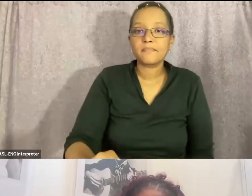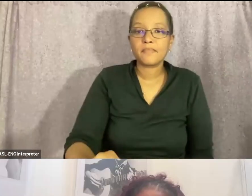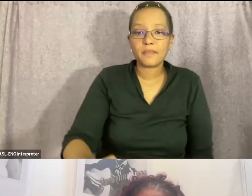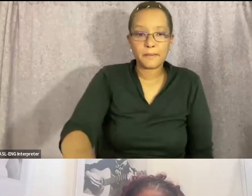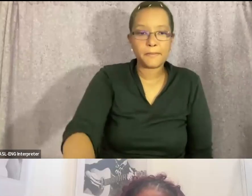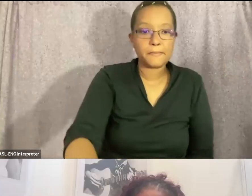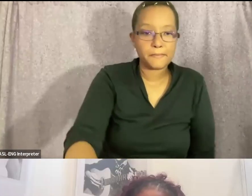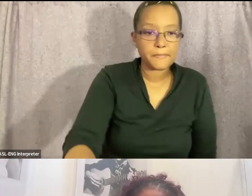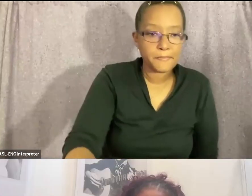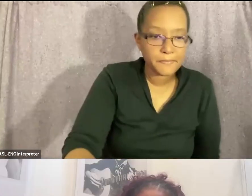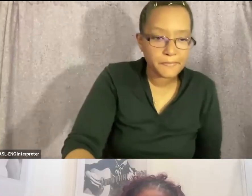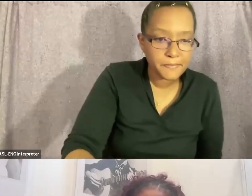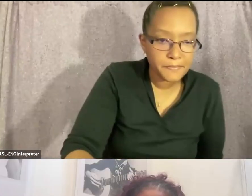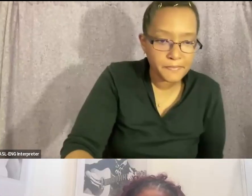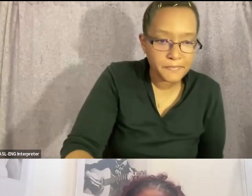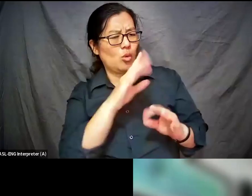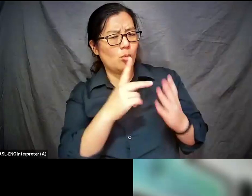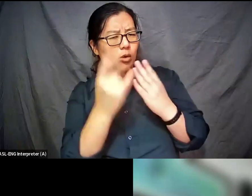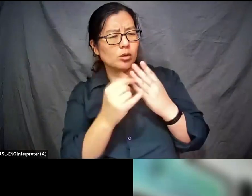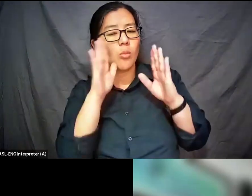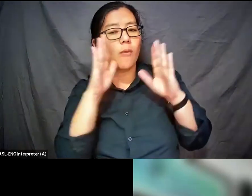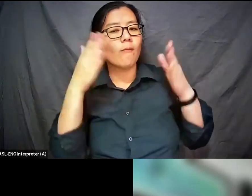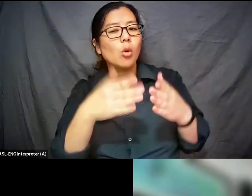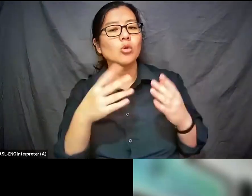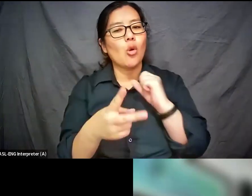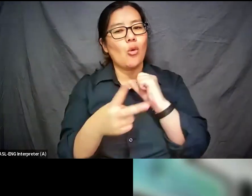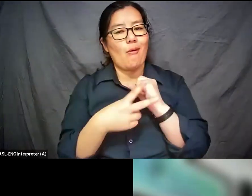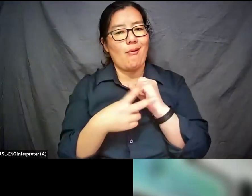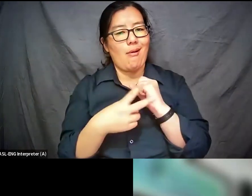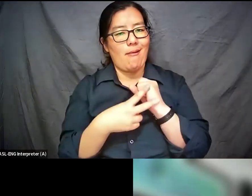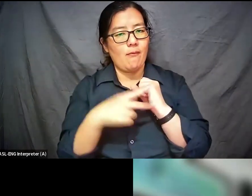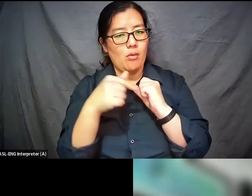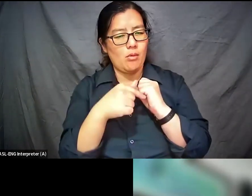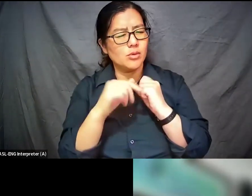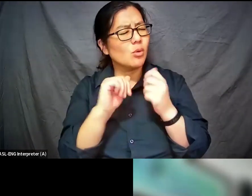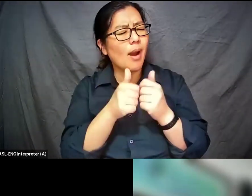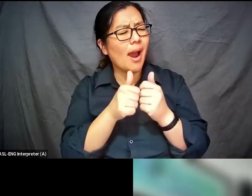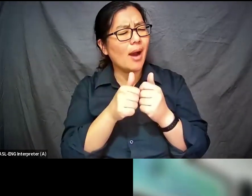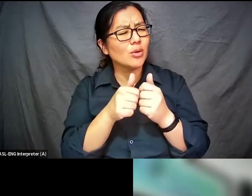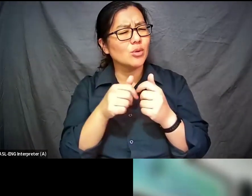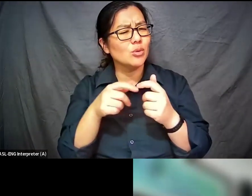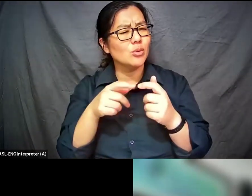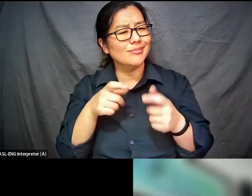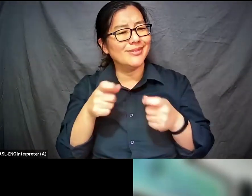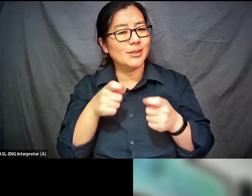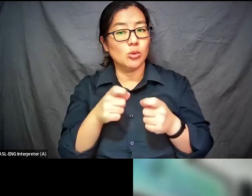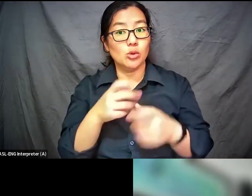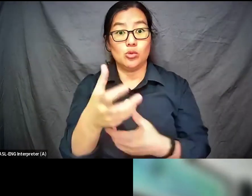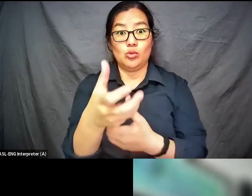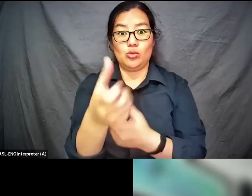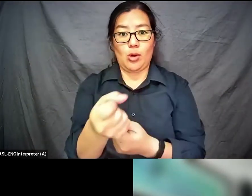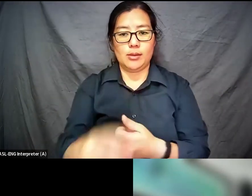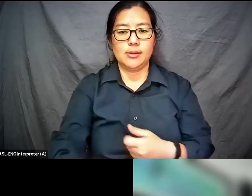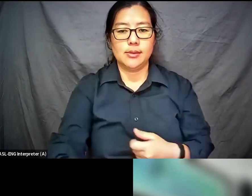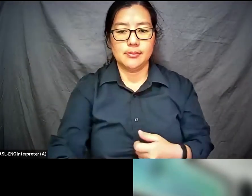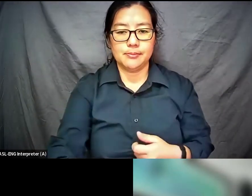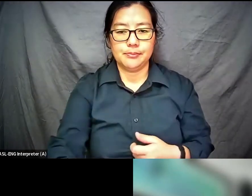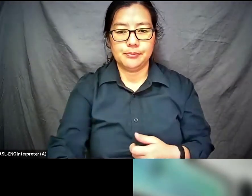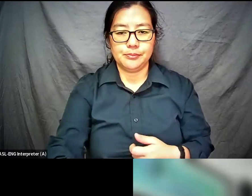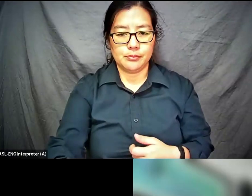and communications at nonprofits and social movement organizations for almost 20 years now. And also as